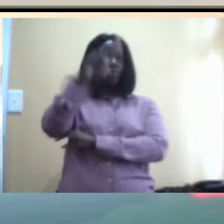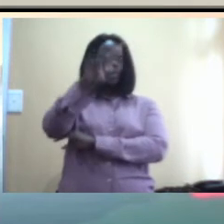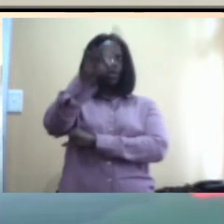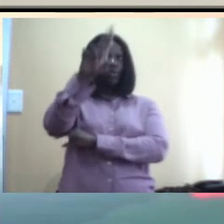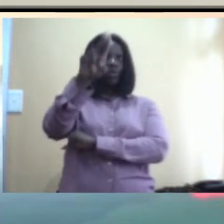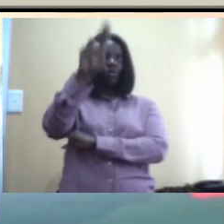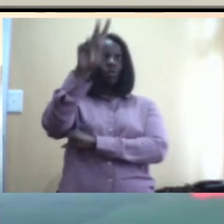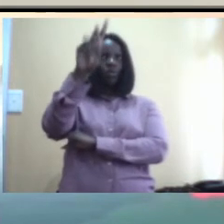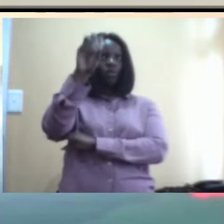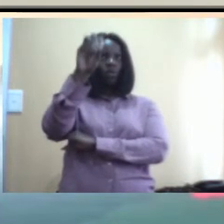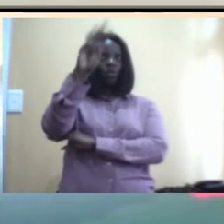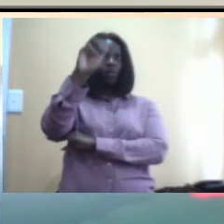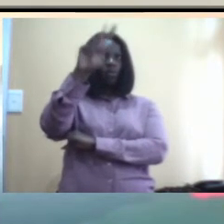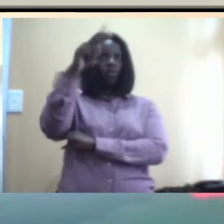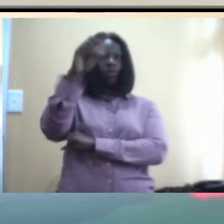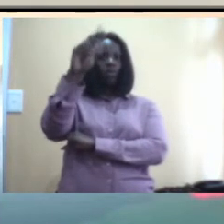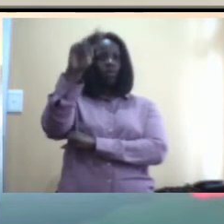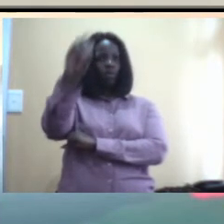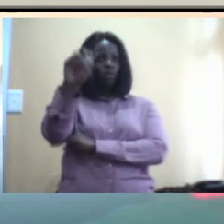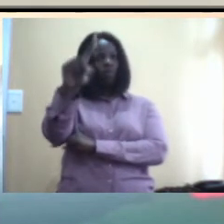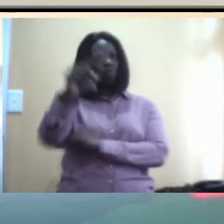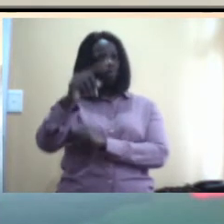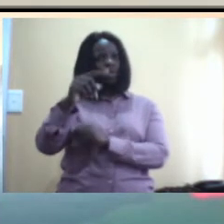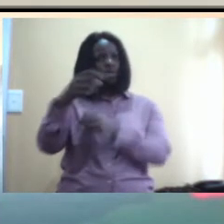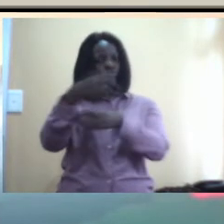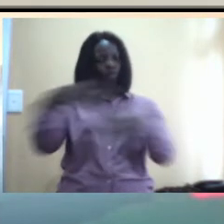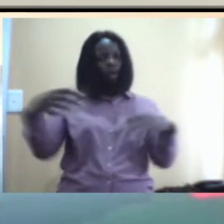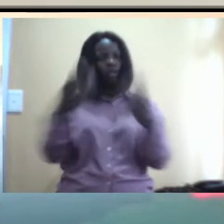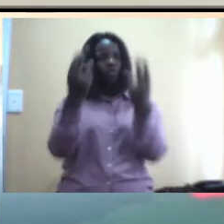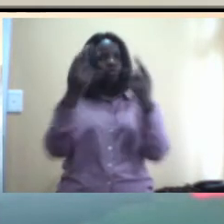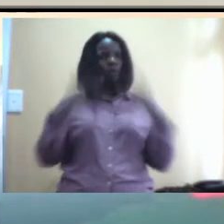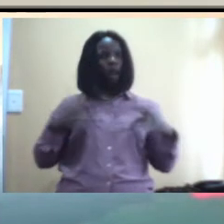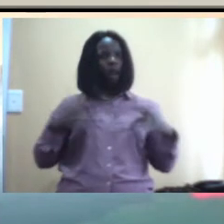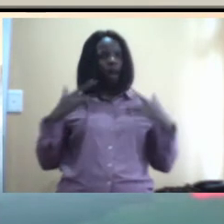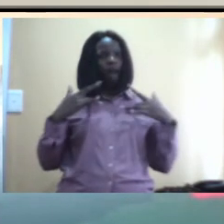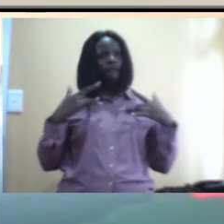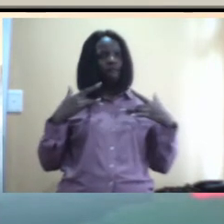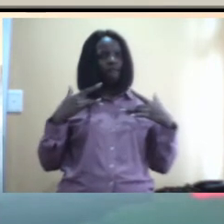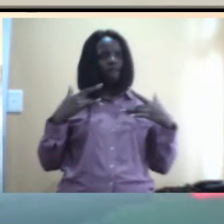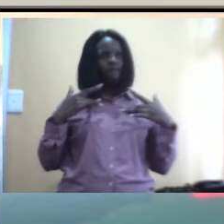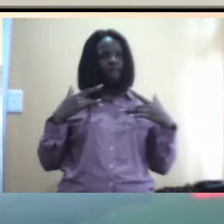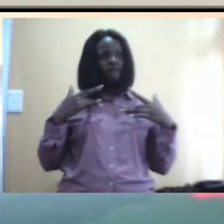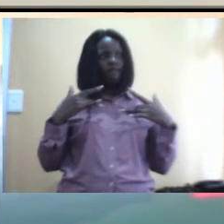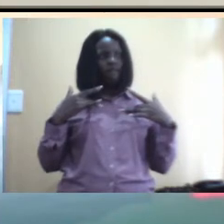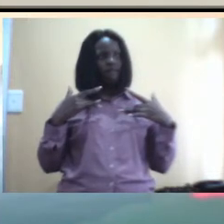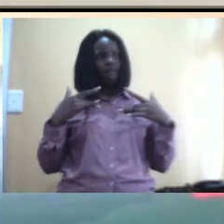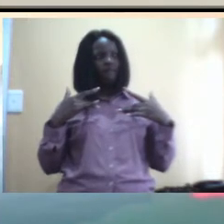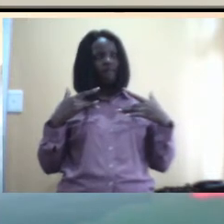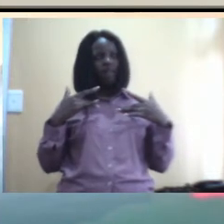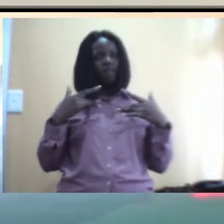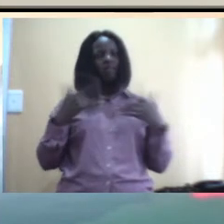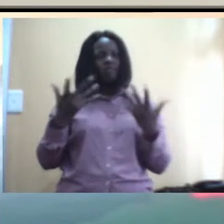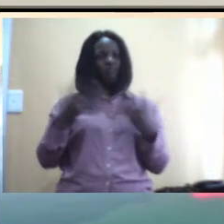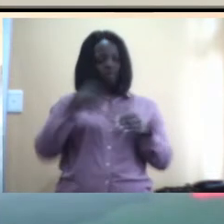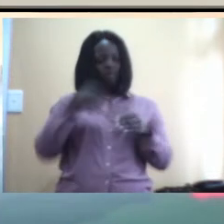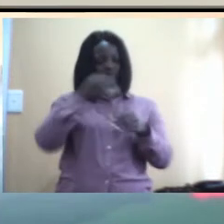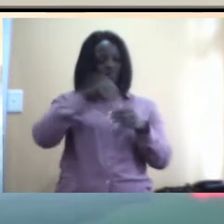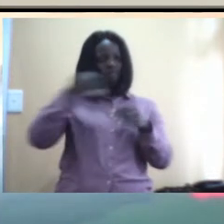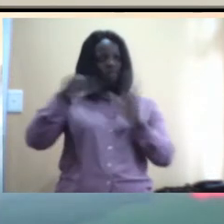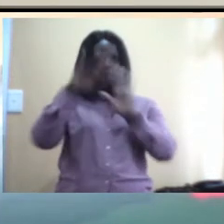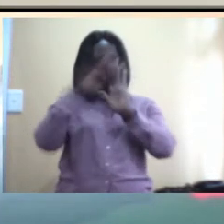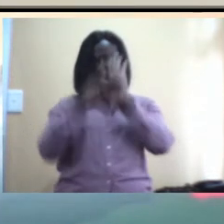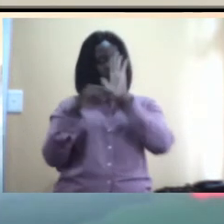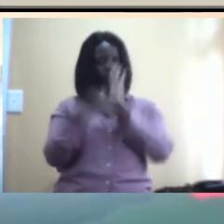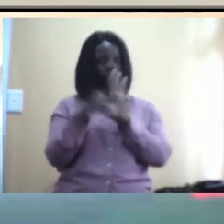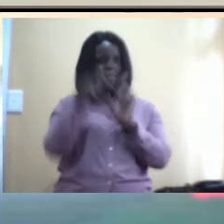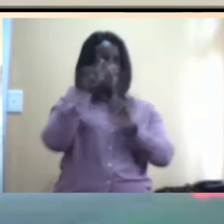launch ushered in a fresh breath of a new life in this multi-season planting program. Madam